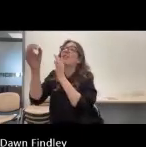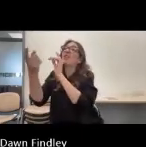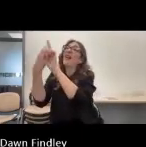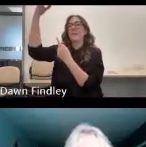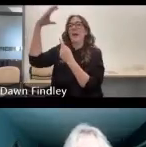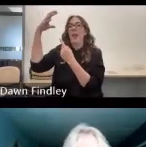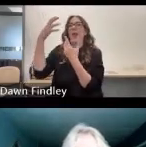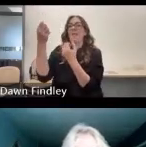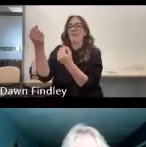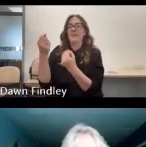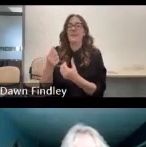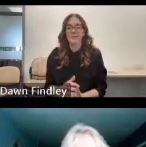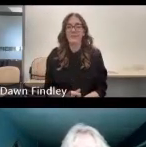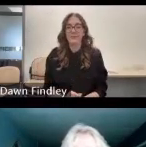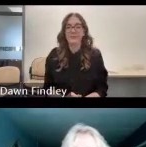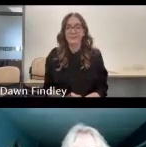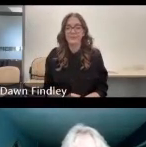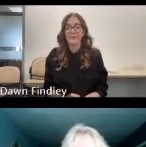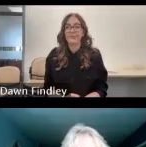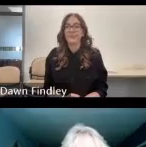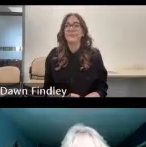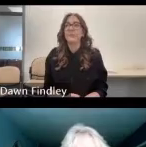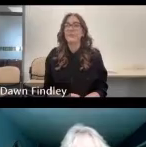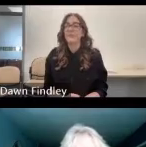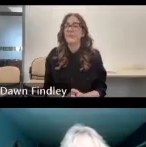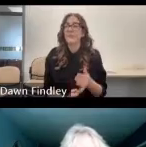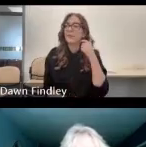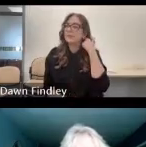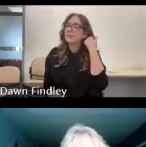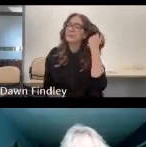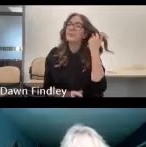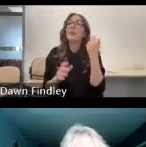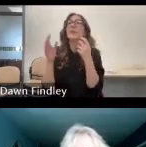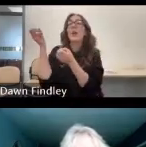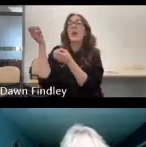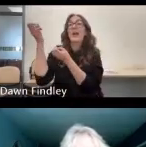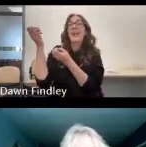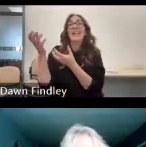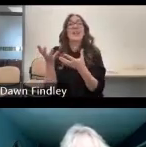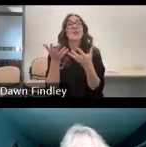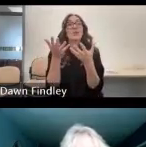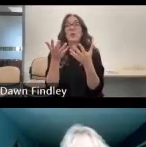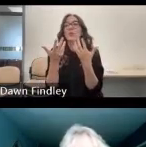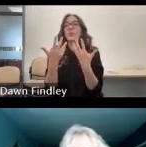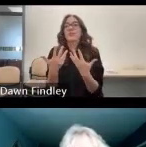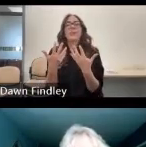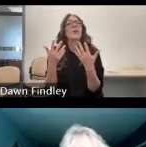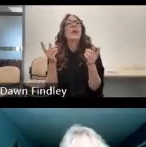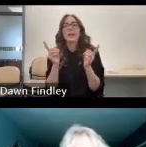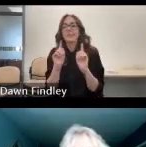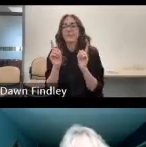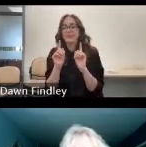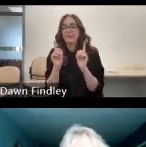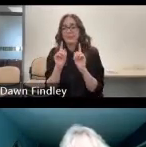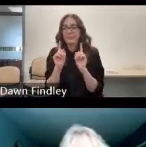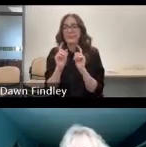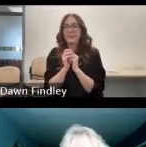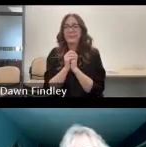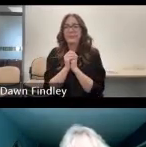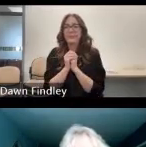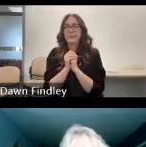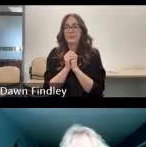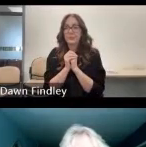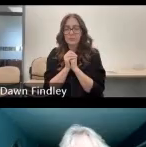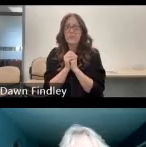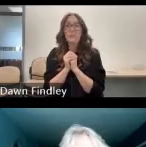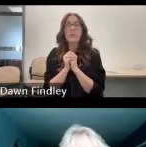you. Thank you, Andrew. Thanks for the introduction. So today, for those of you who joined